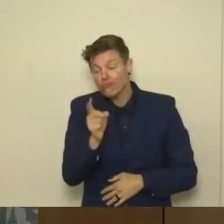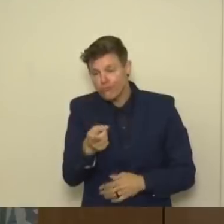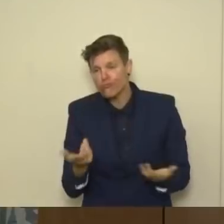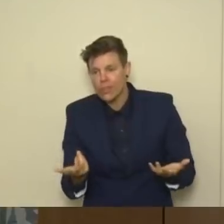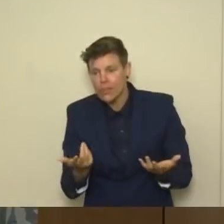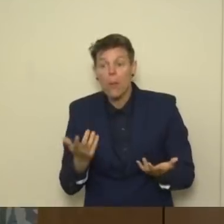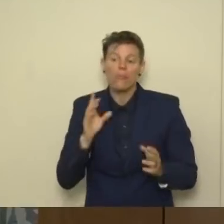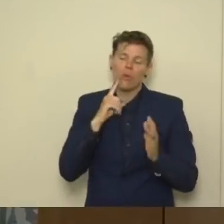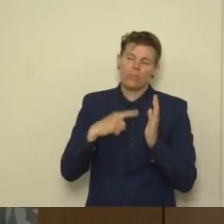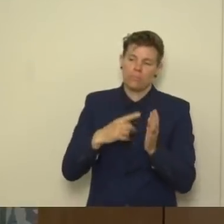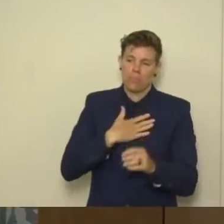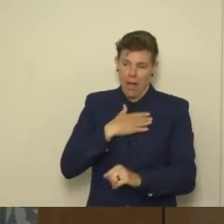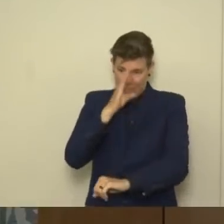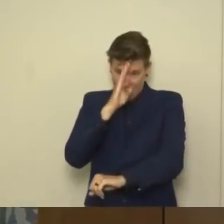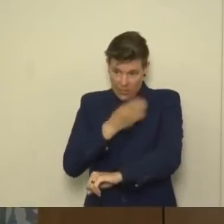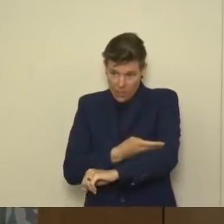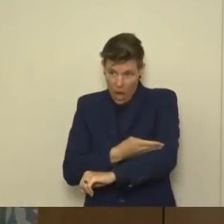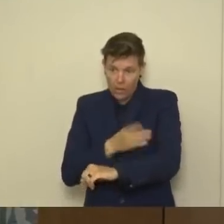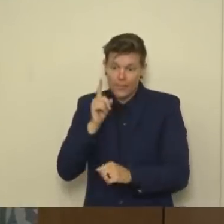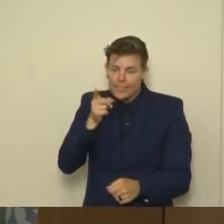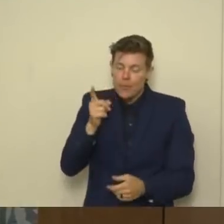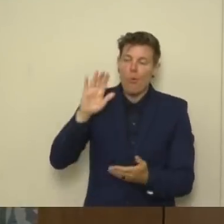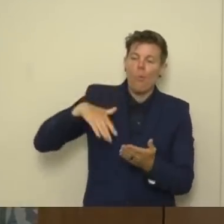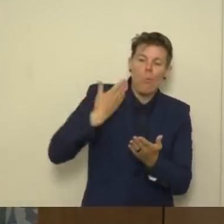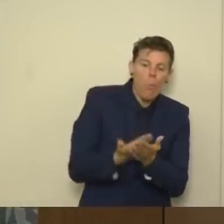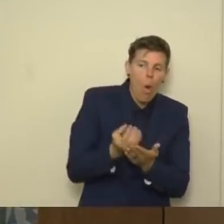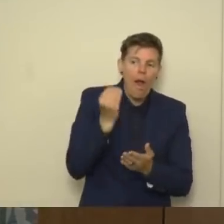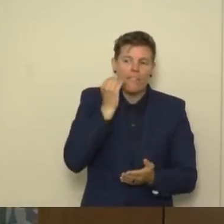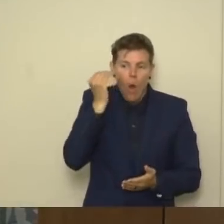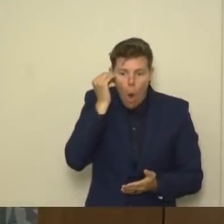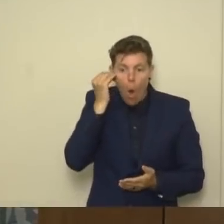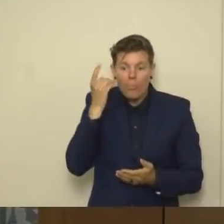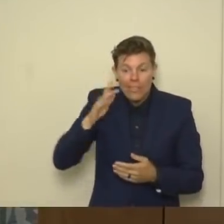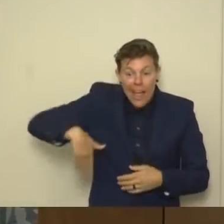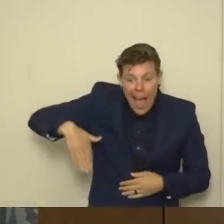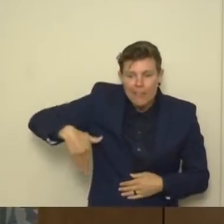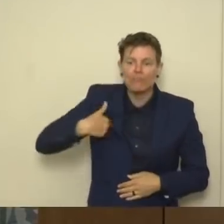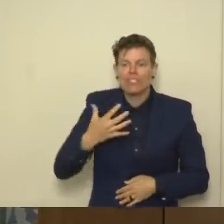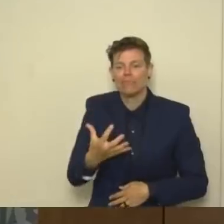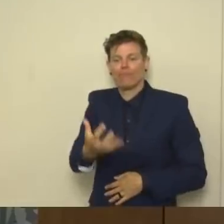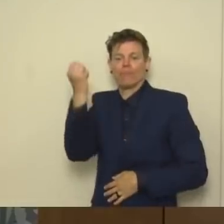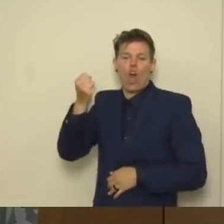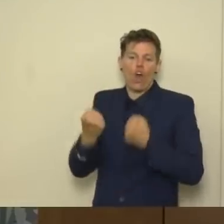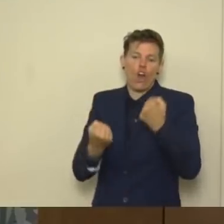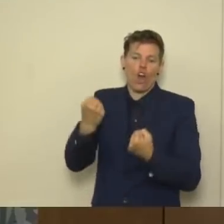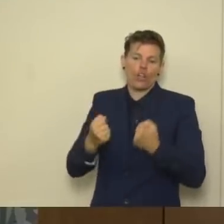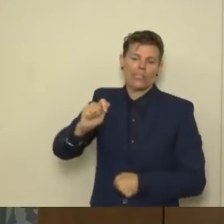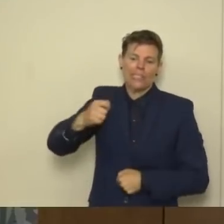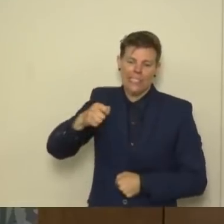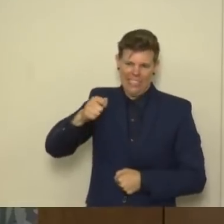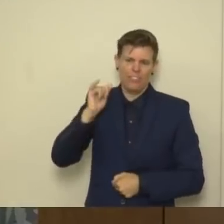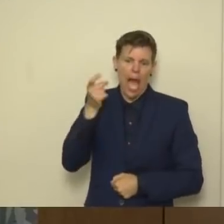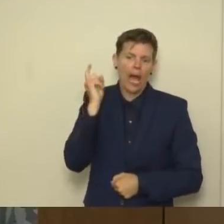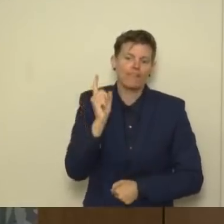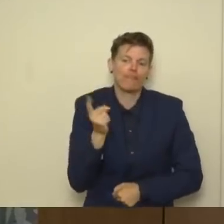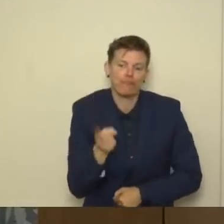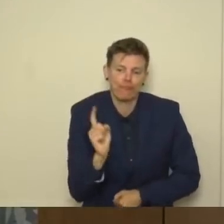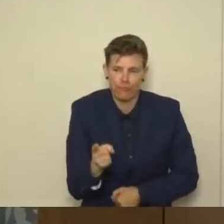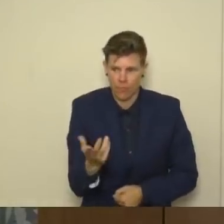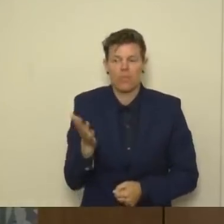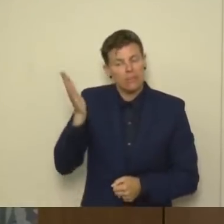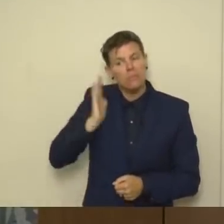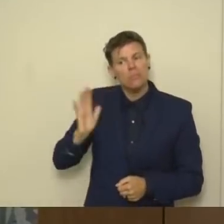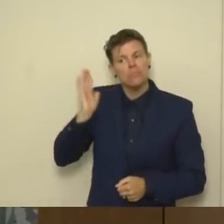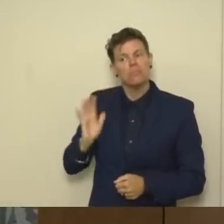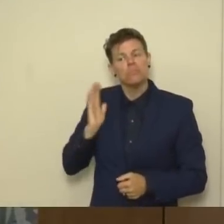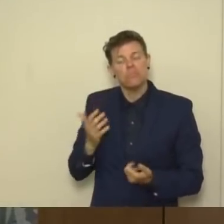Look, we are breaking ranks. We've got counties who are all in, who are doing incredible work, and we've got counties